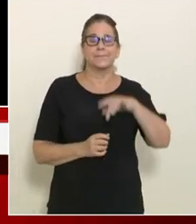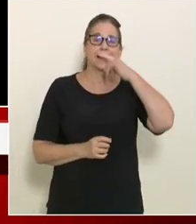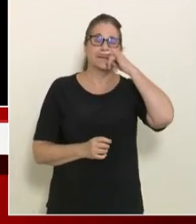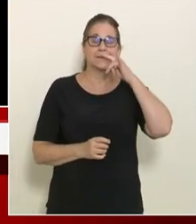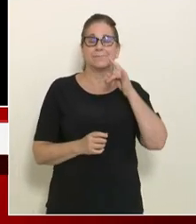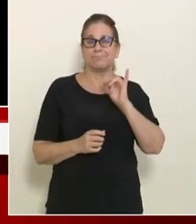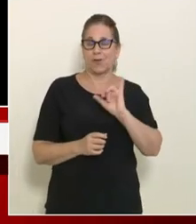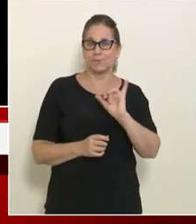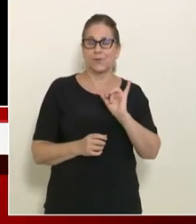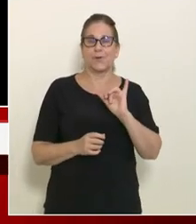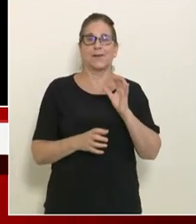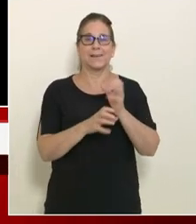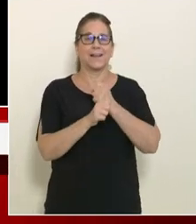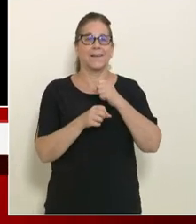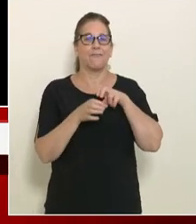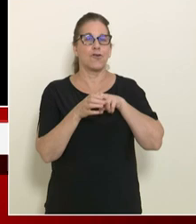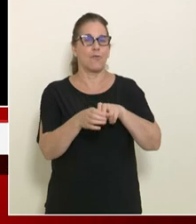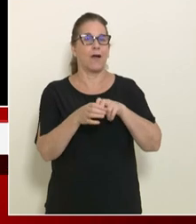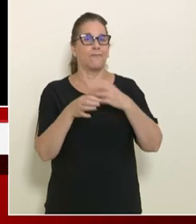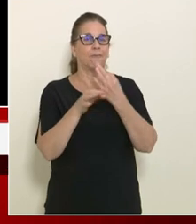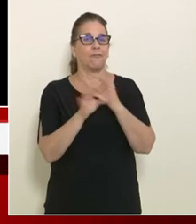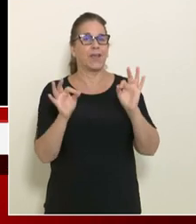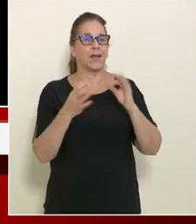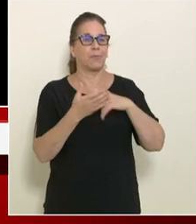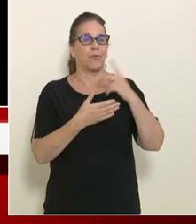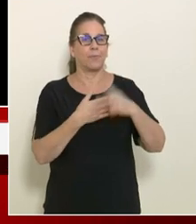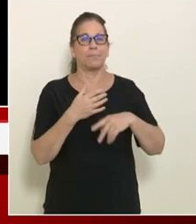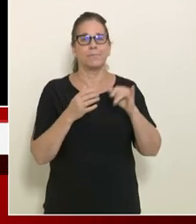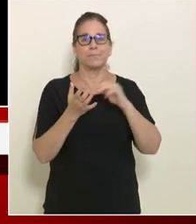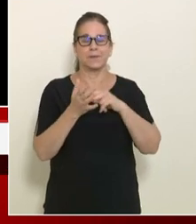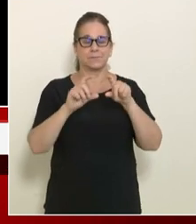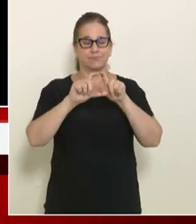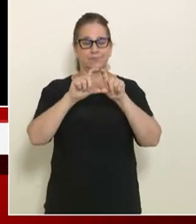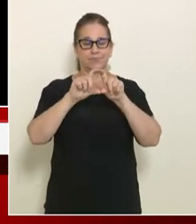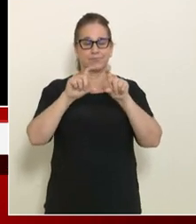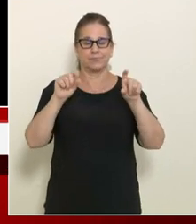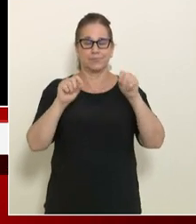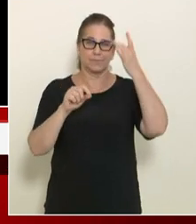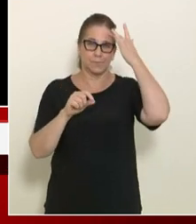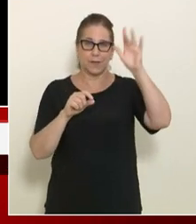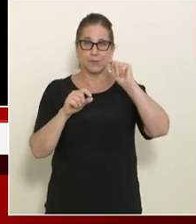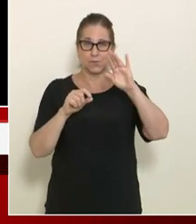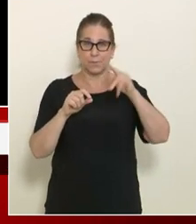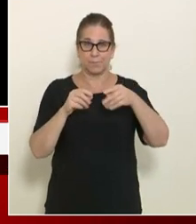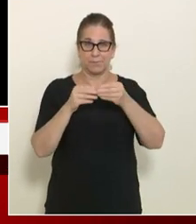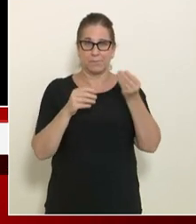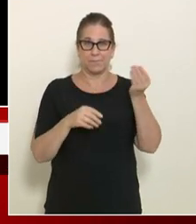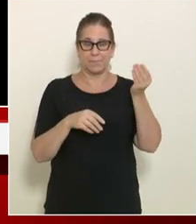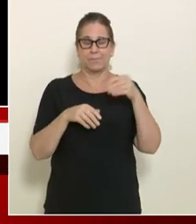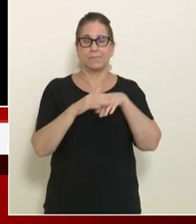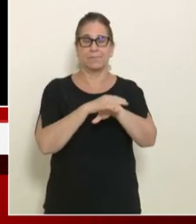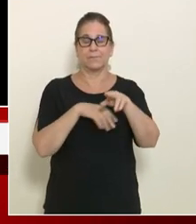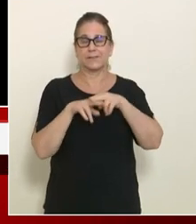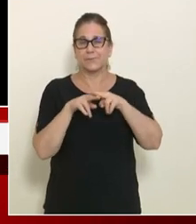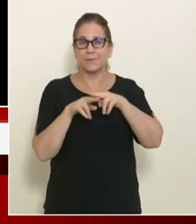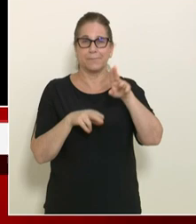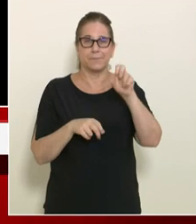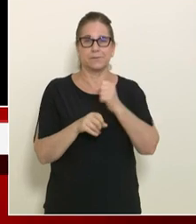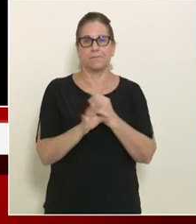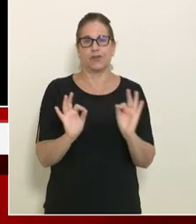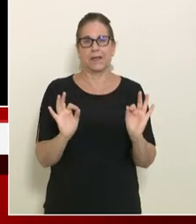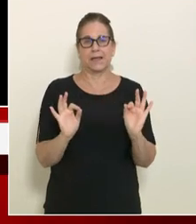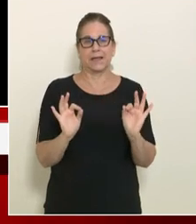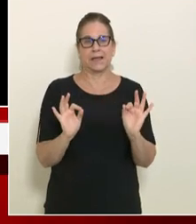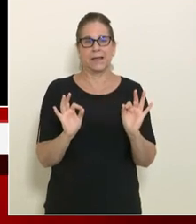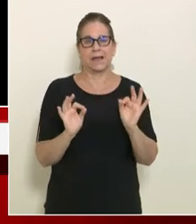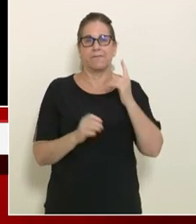virtual posture, and students don't necessarily need these cards now. However, I wanted to mention that the current